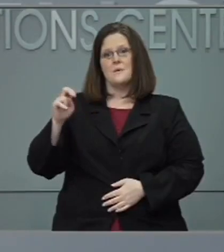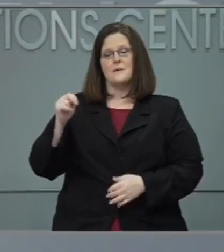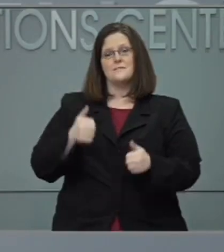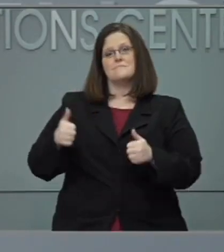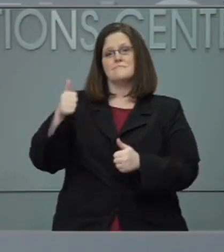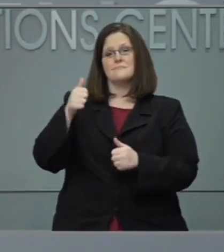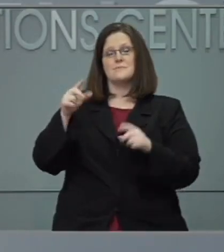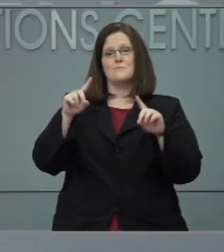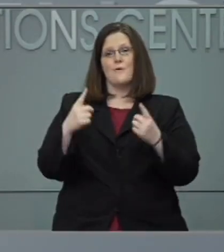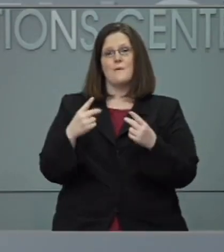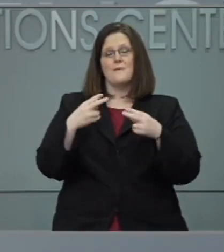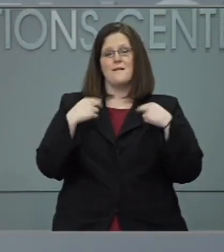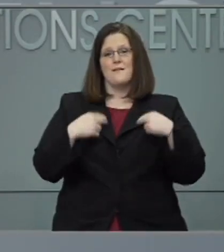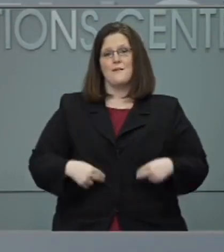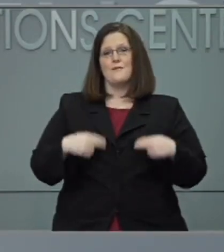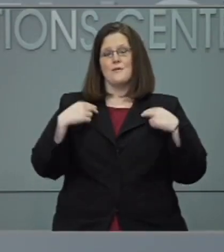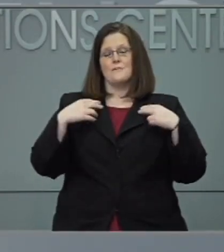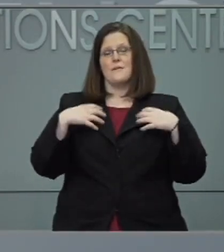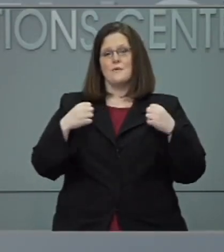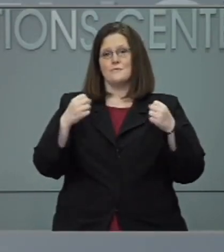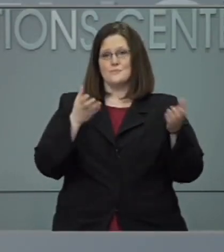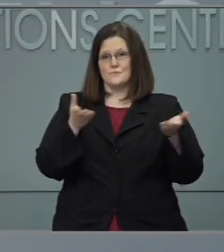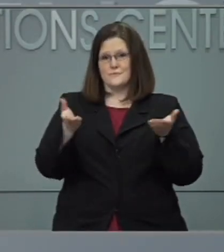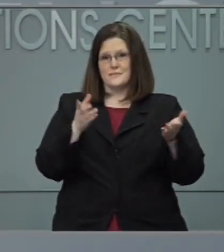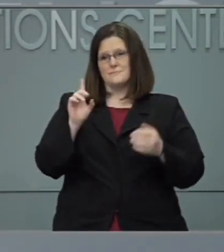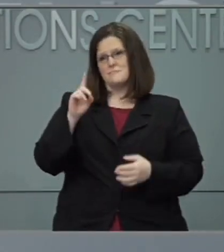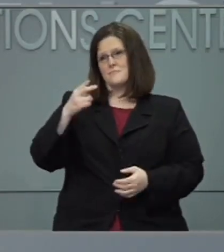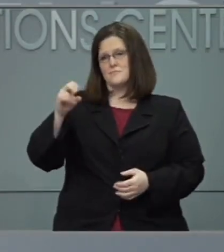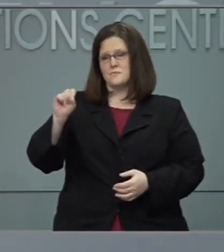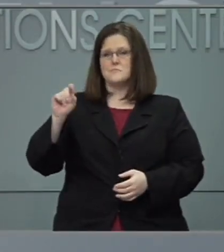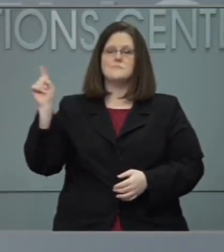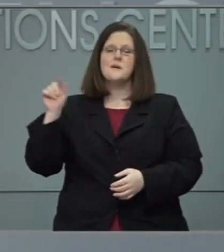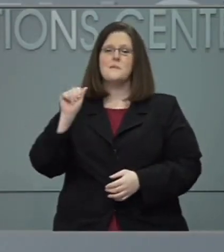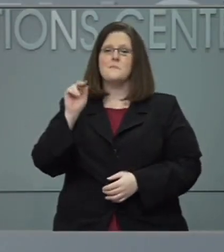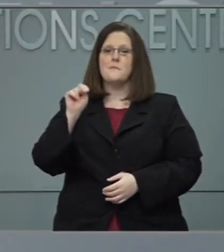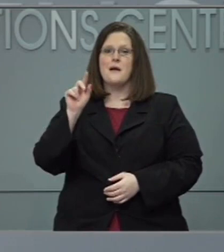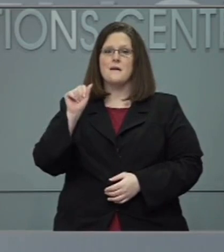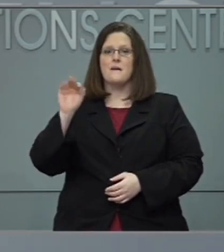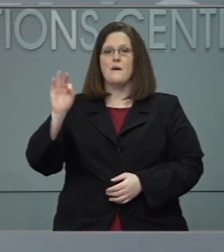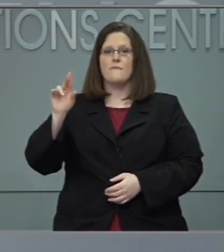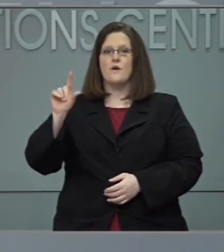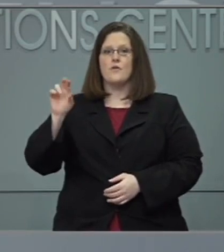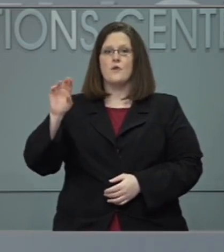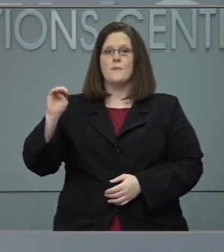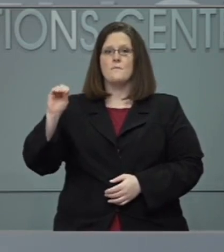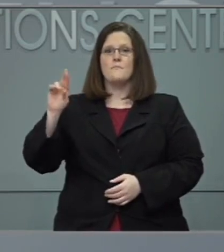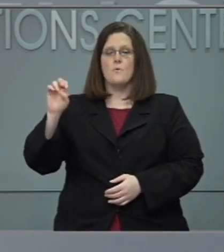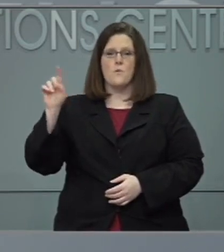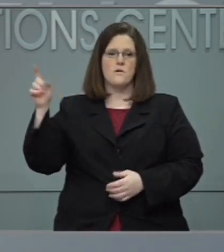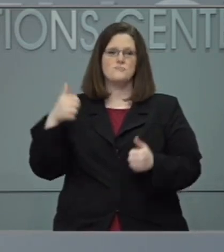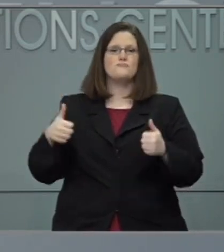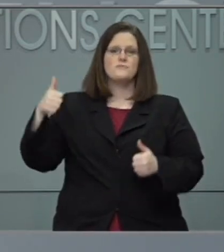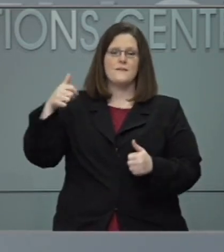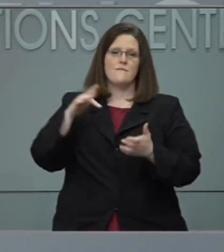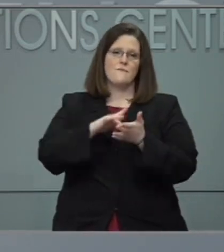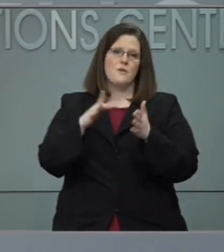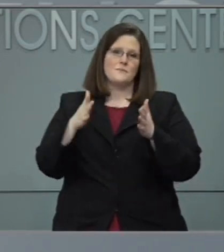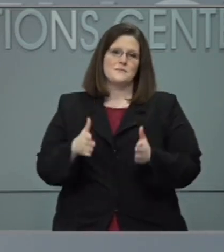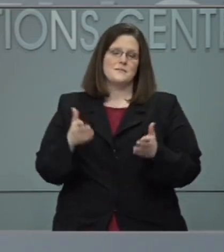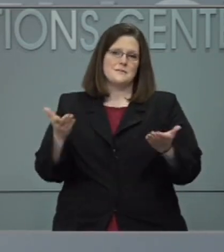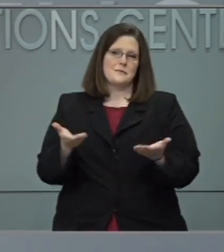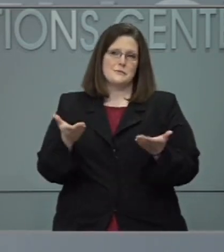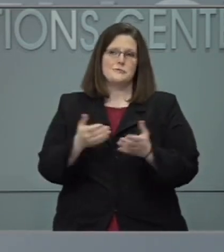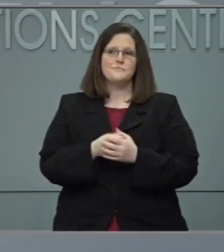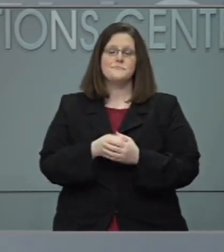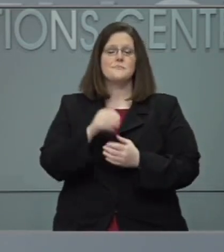Services, and I'm joined by Amanda Fuller-Moore, the state's chief pharmacist and head of COVID vaccine operations. Monica McGee and Nicole